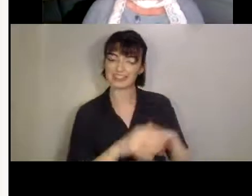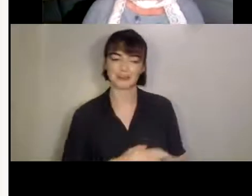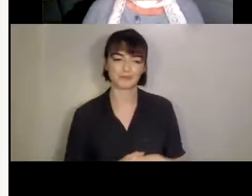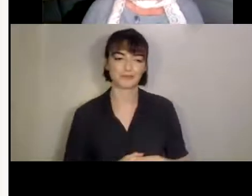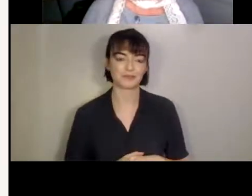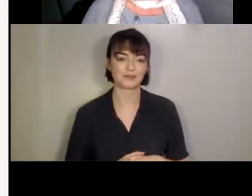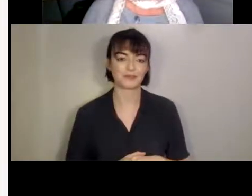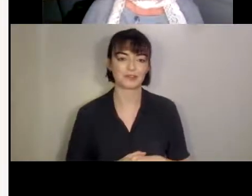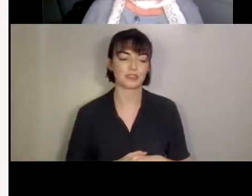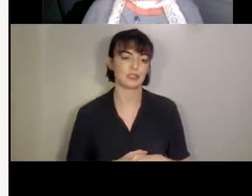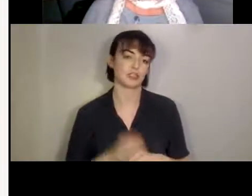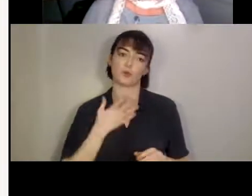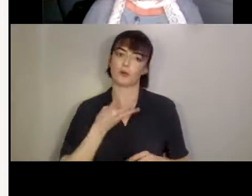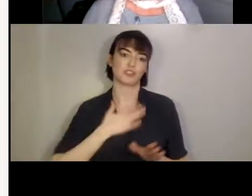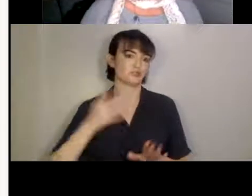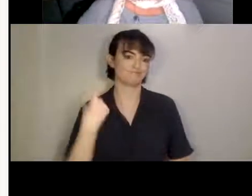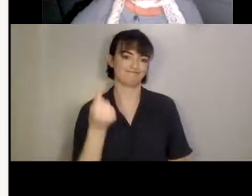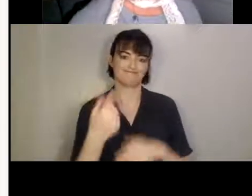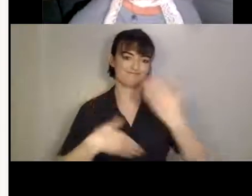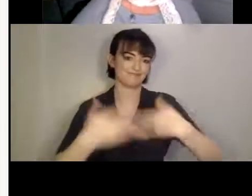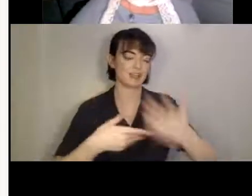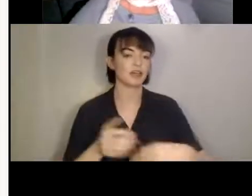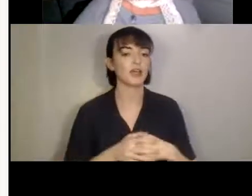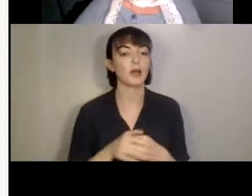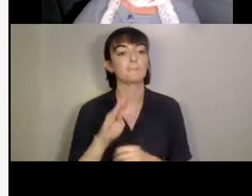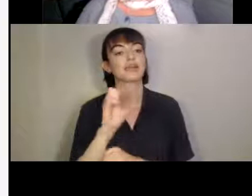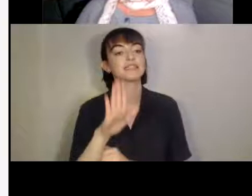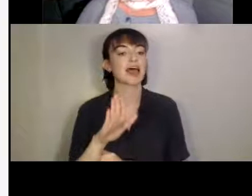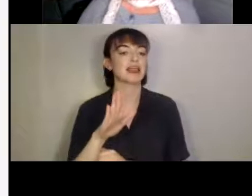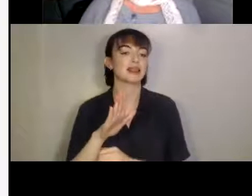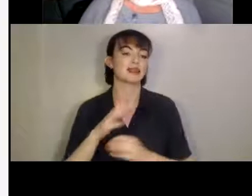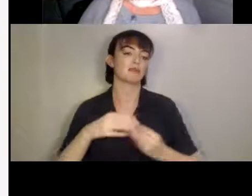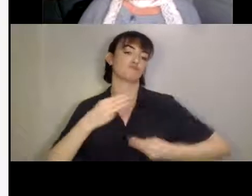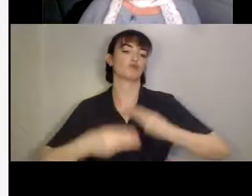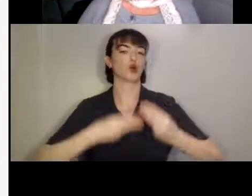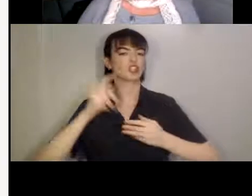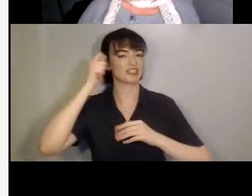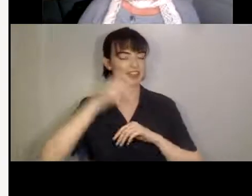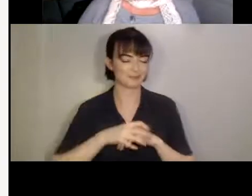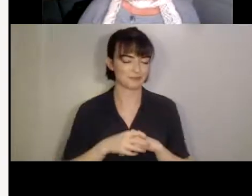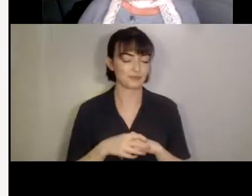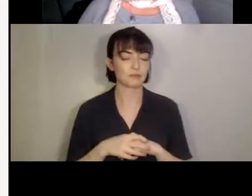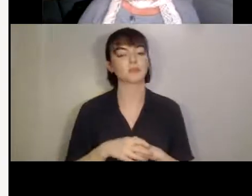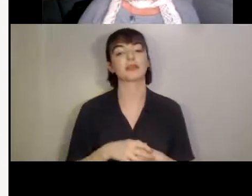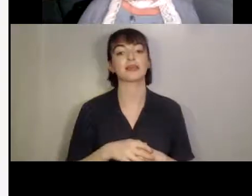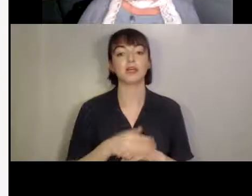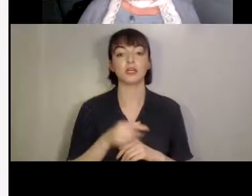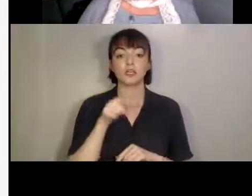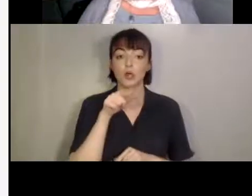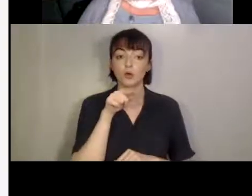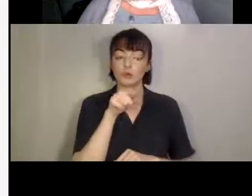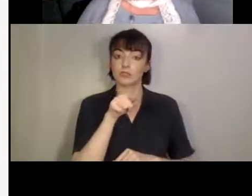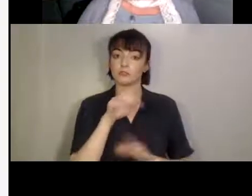I'm going to whiz rapidly on to the BSL production test, which we produced at around about the